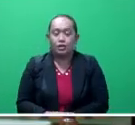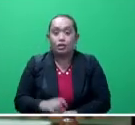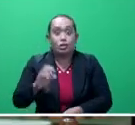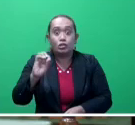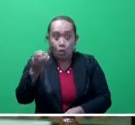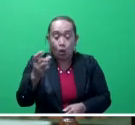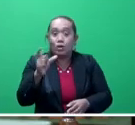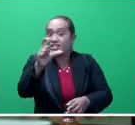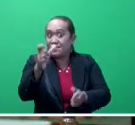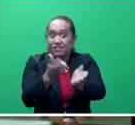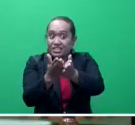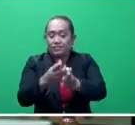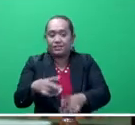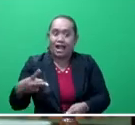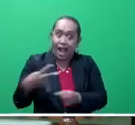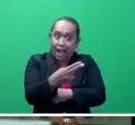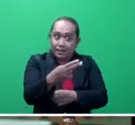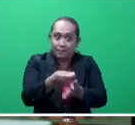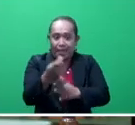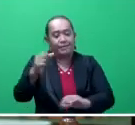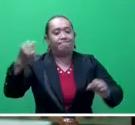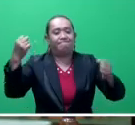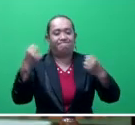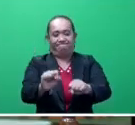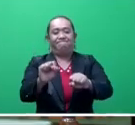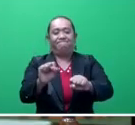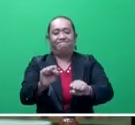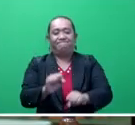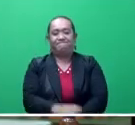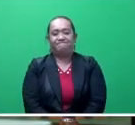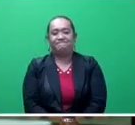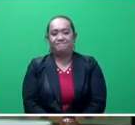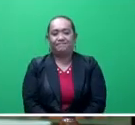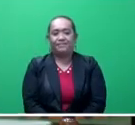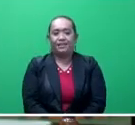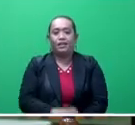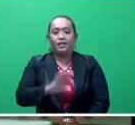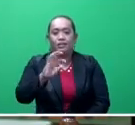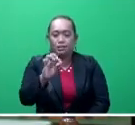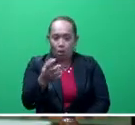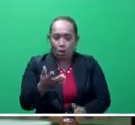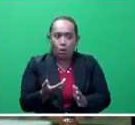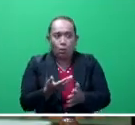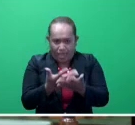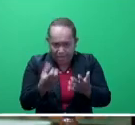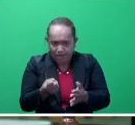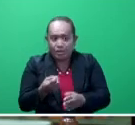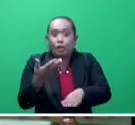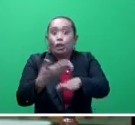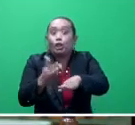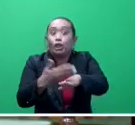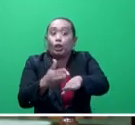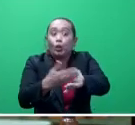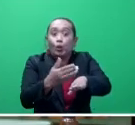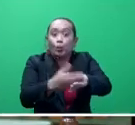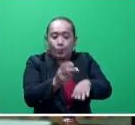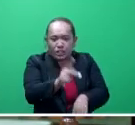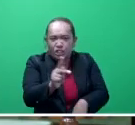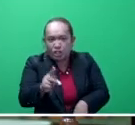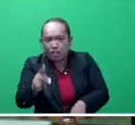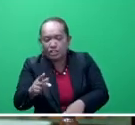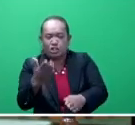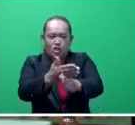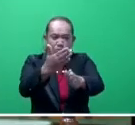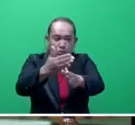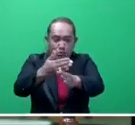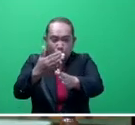see their salaries reduced. To save costs, we have frozen hiring for new positions in the civil service, except